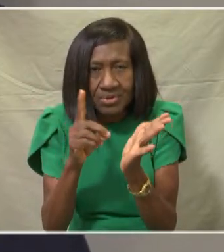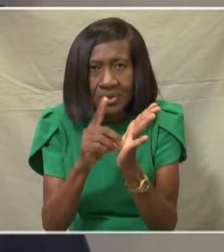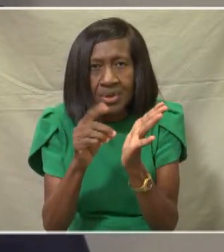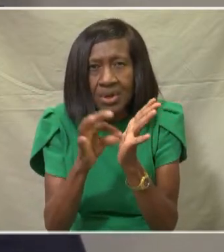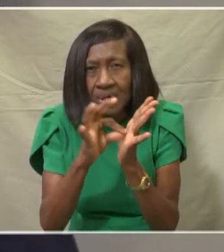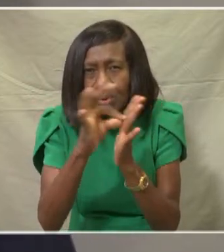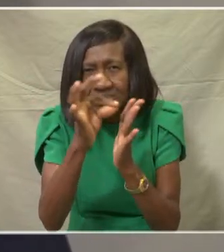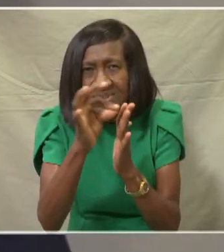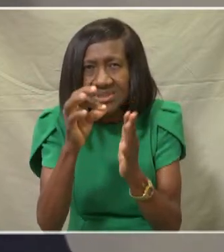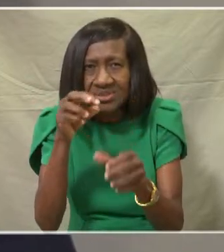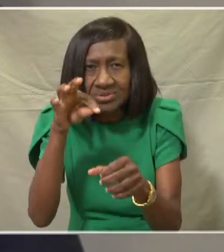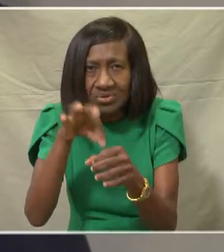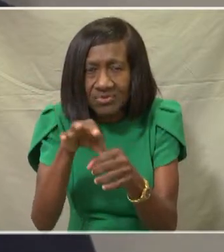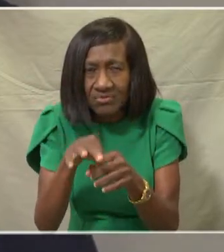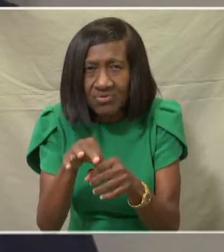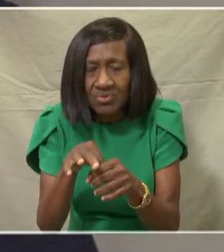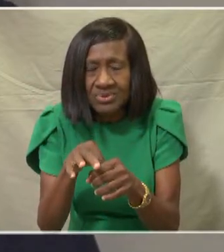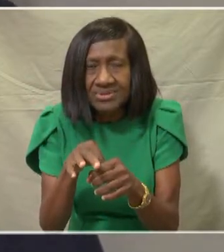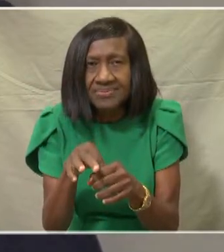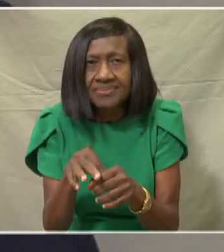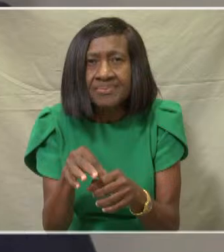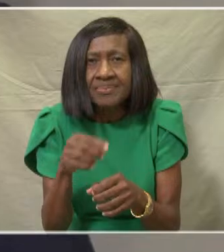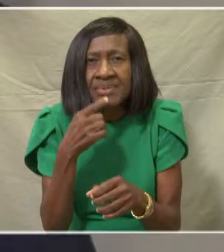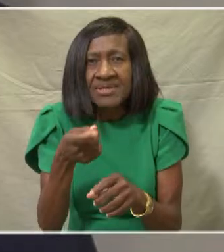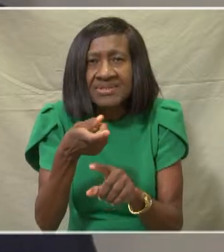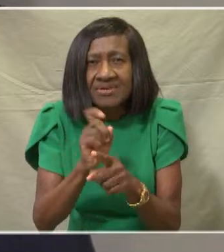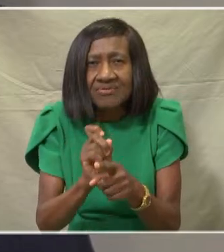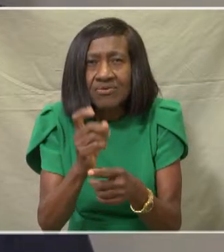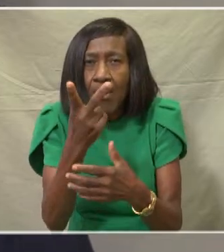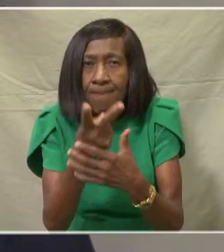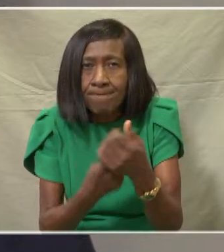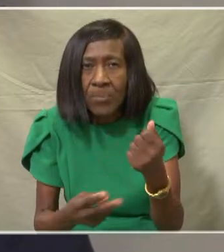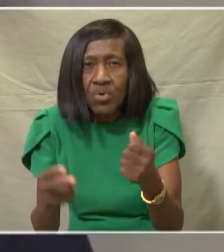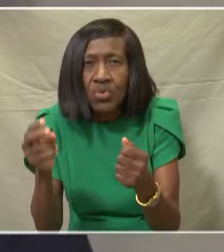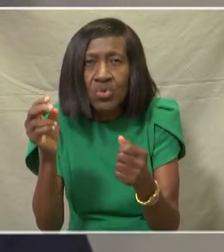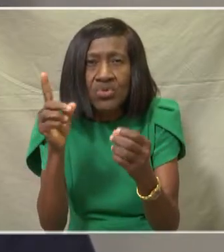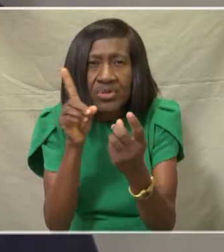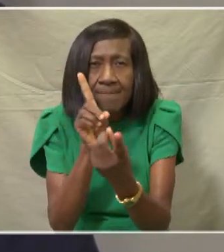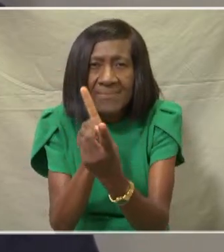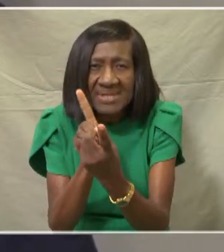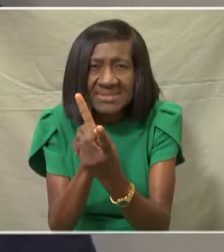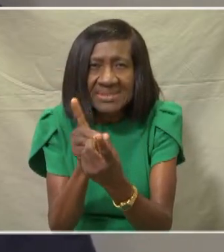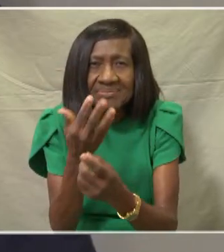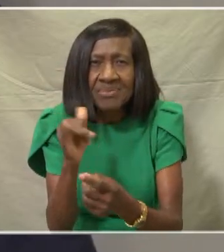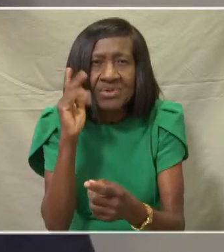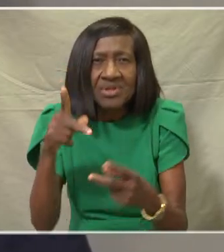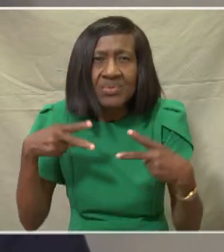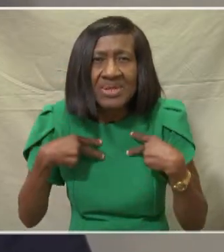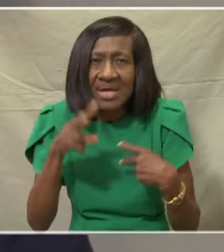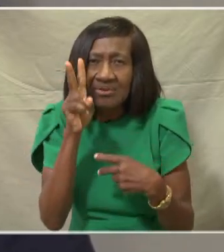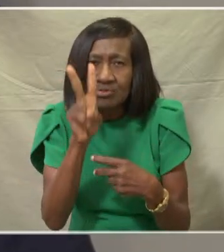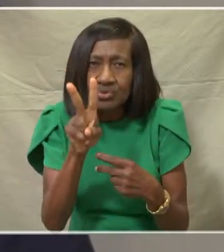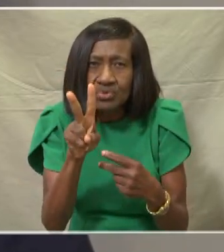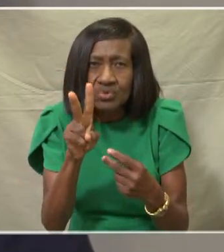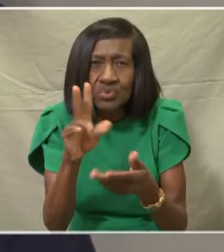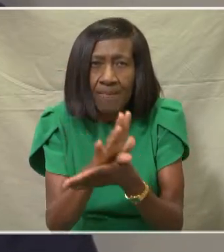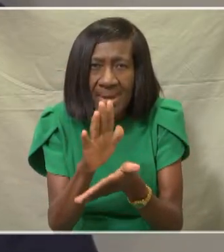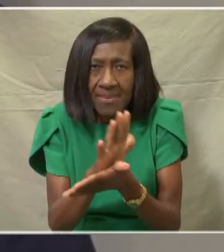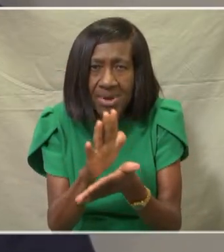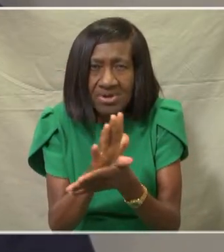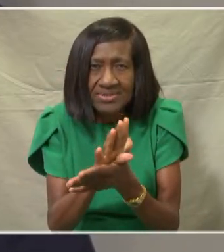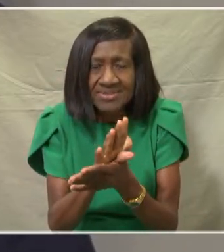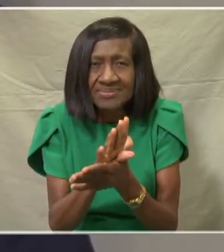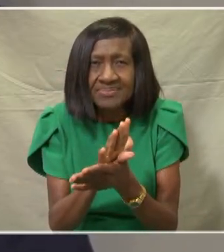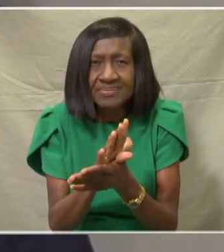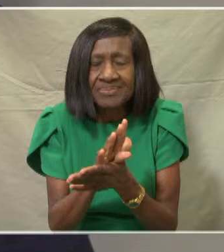findings, both from the meetings and the observations on election day, we will produce two documents that we trust will